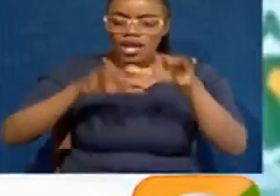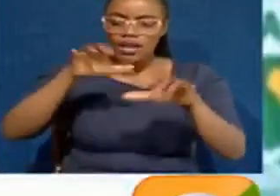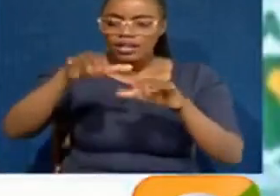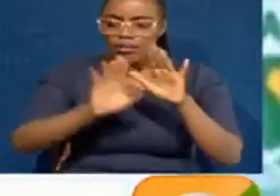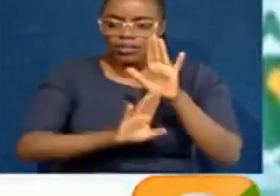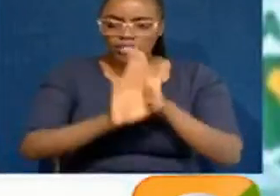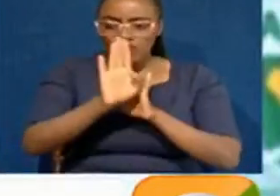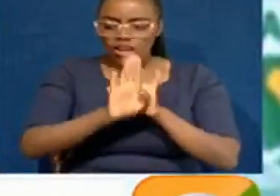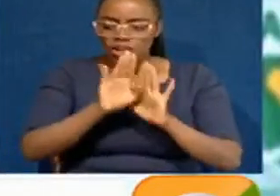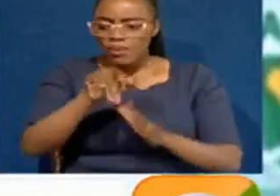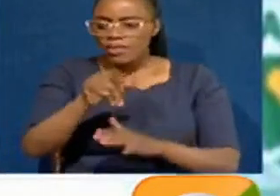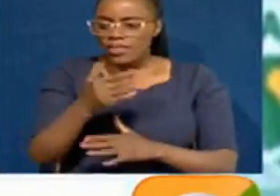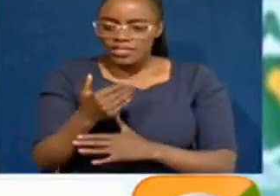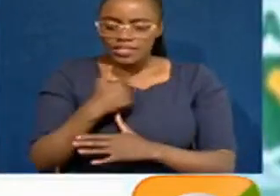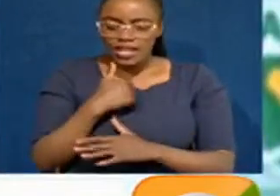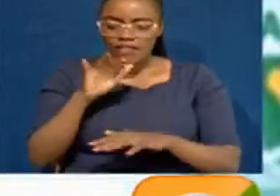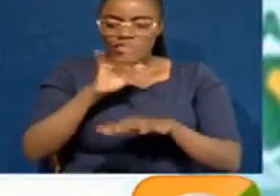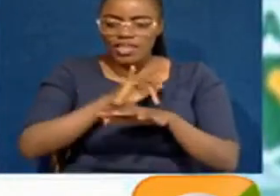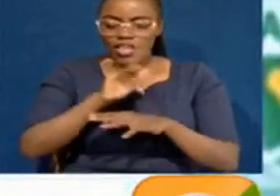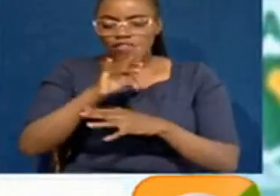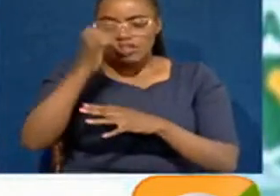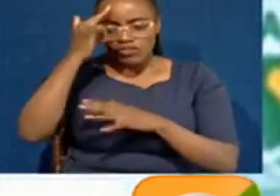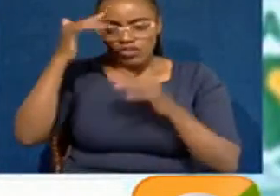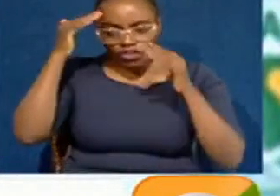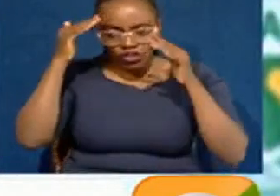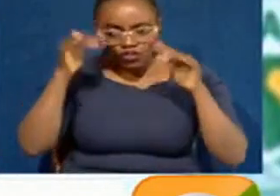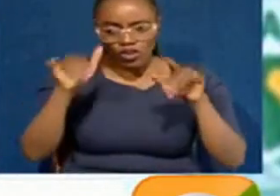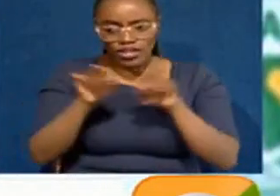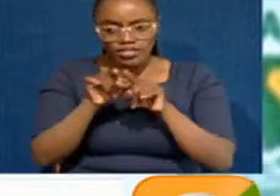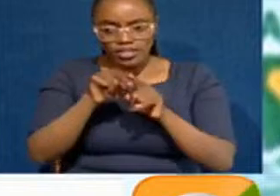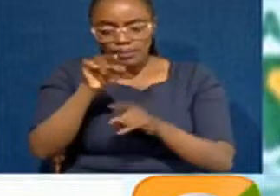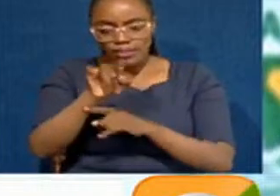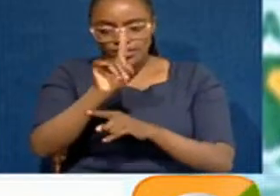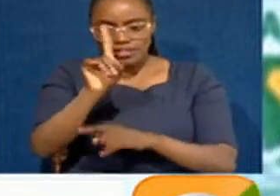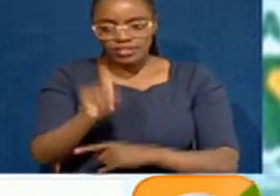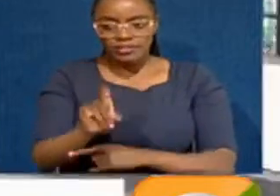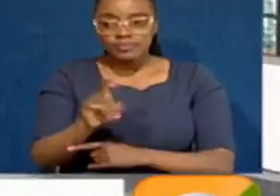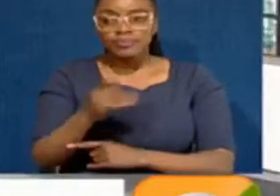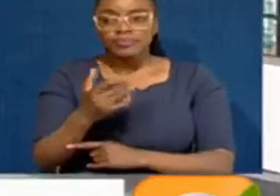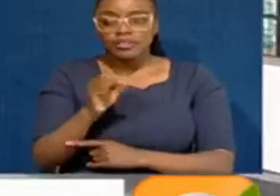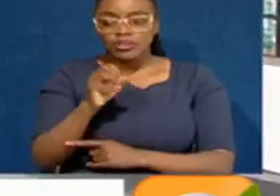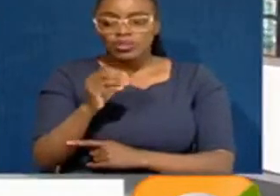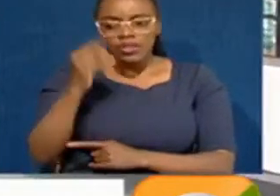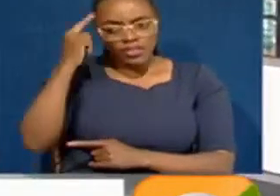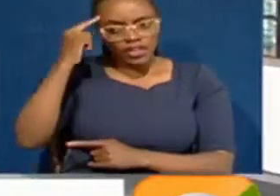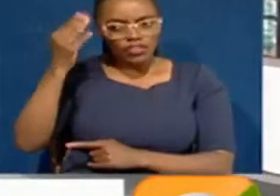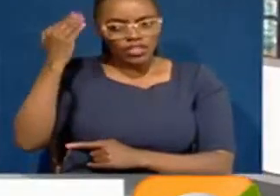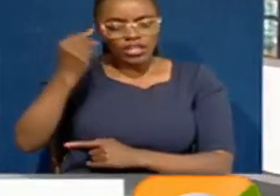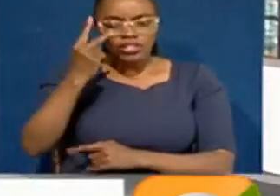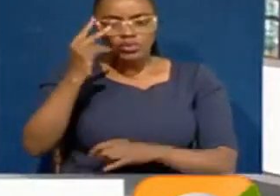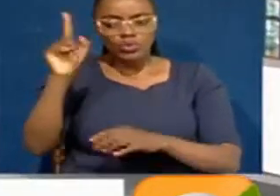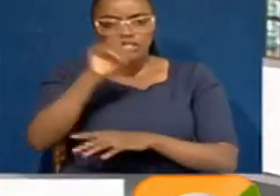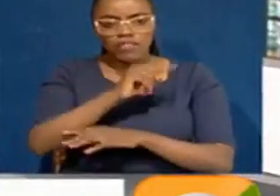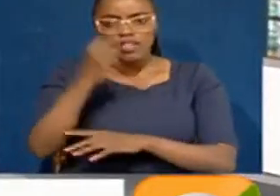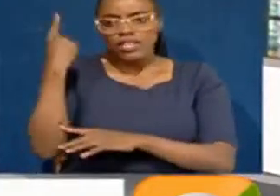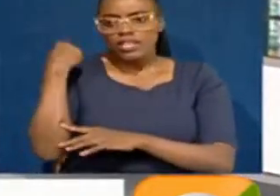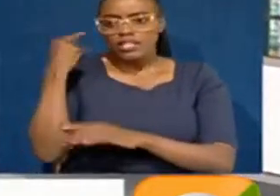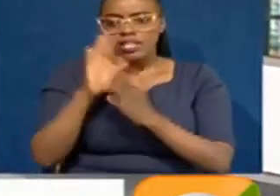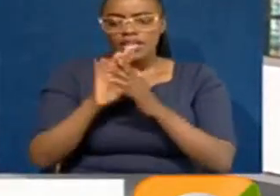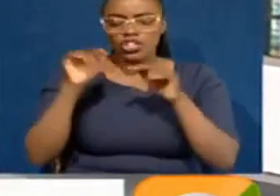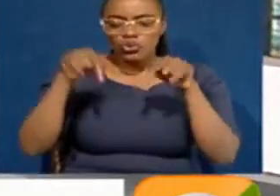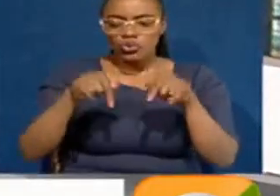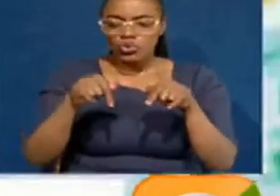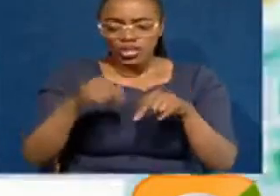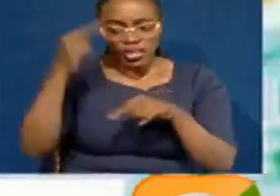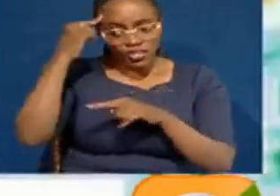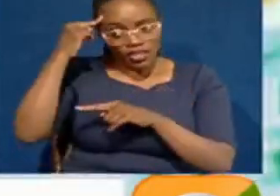development? What are the likely effects of a forecast such as this one? So I think over the last 2 days, yesterday and today, I think the